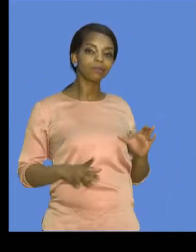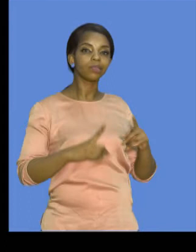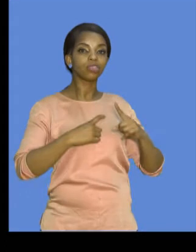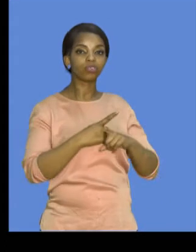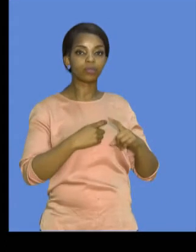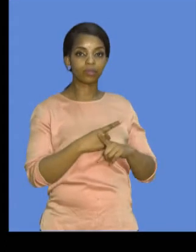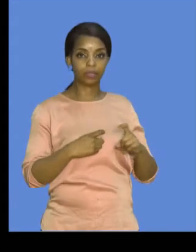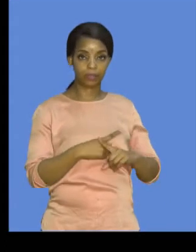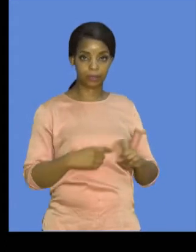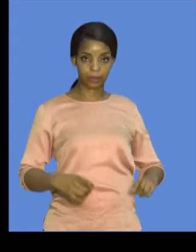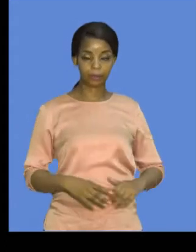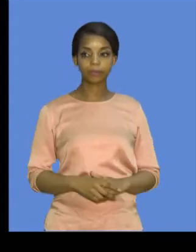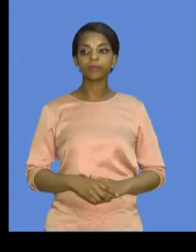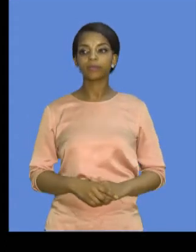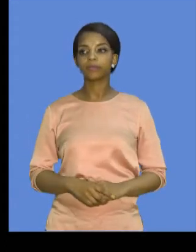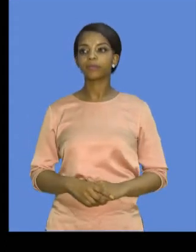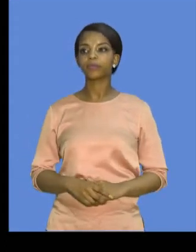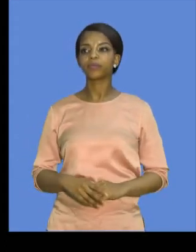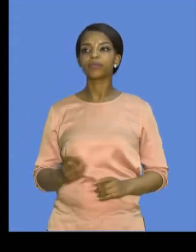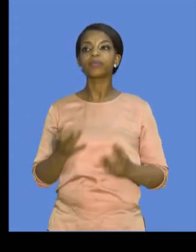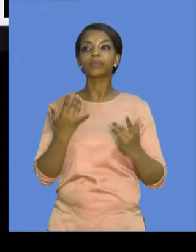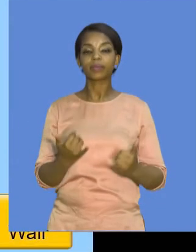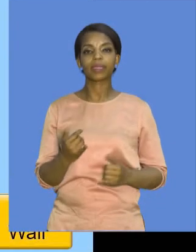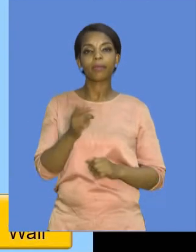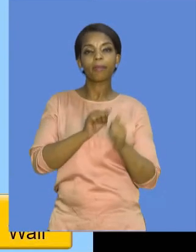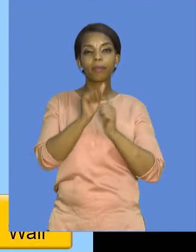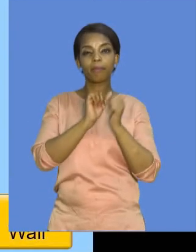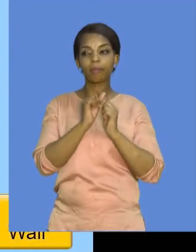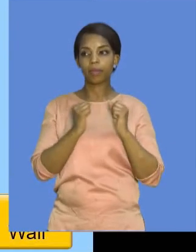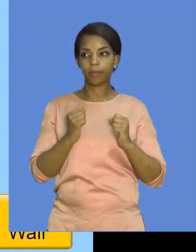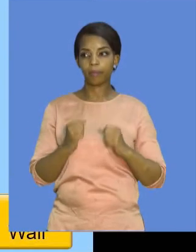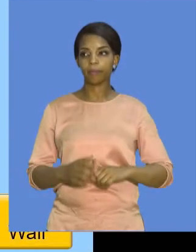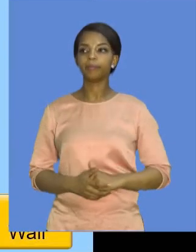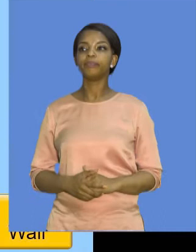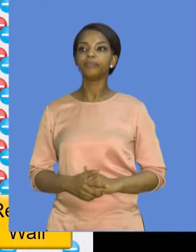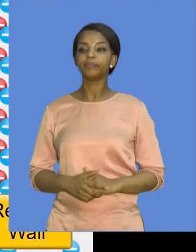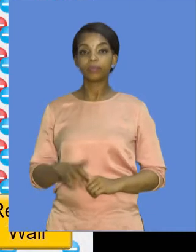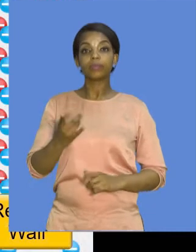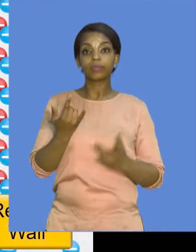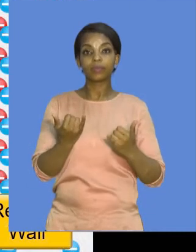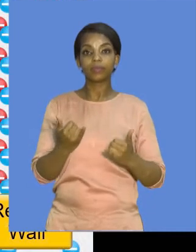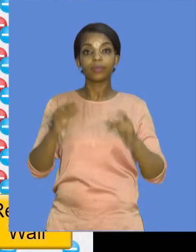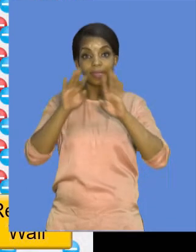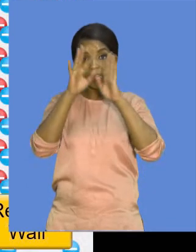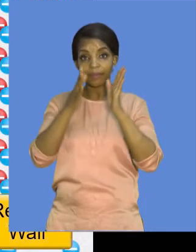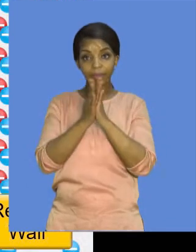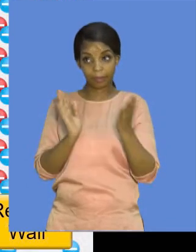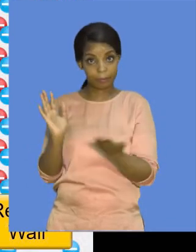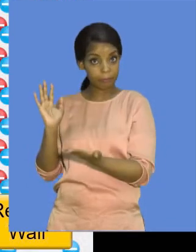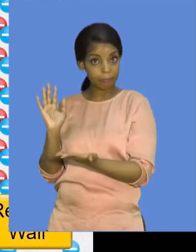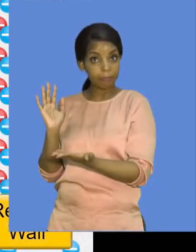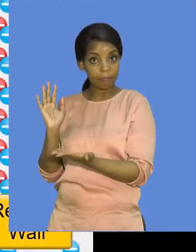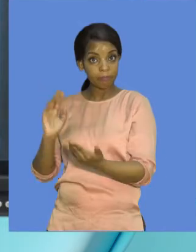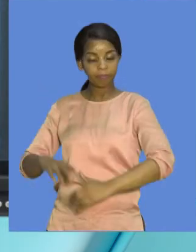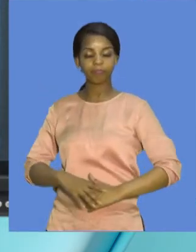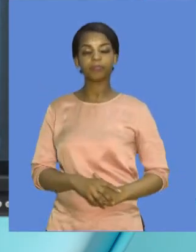back to the simulation and talk to it a little bit. Right, now I'm gonna reset everything, but now you'd realize